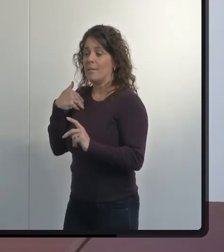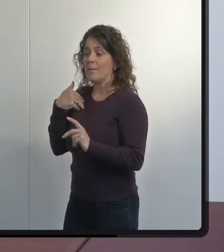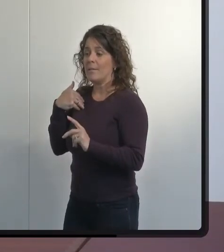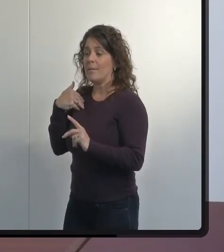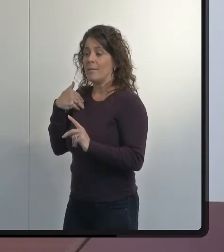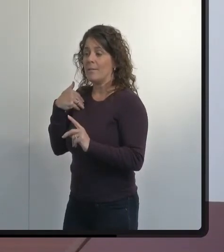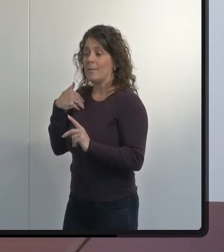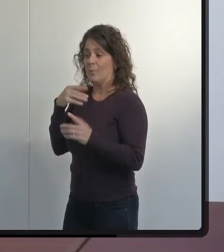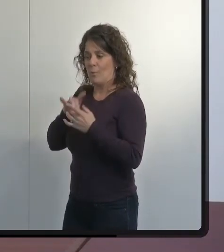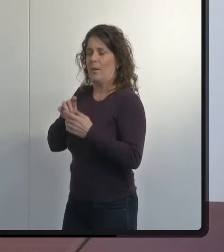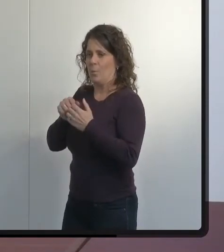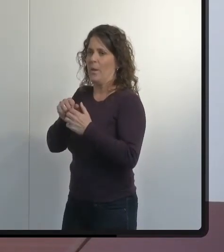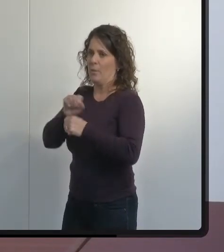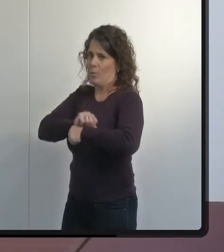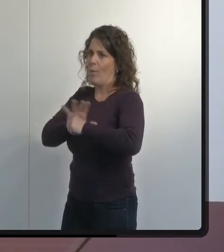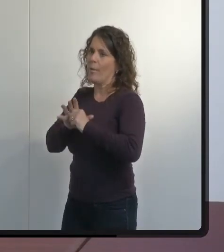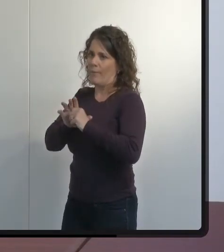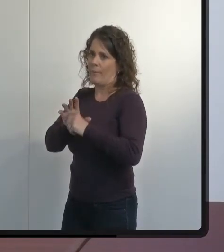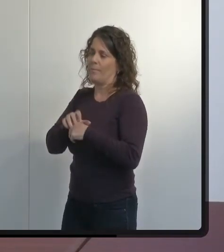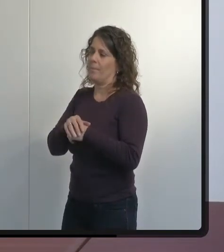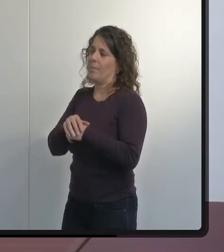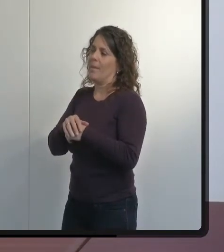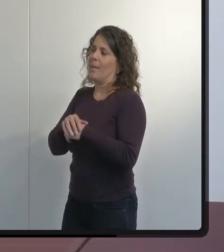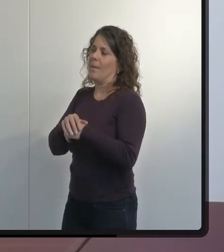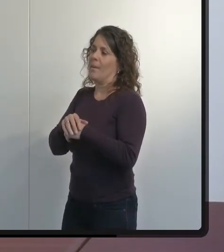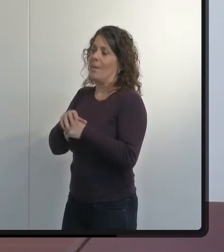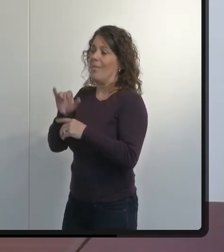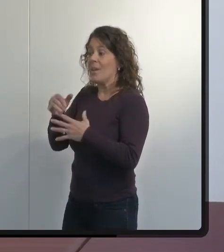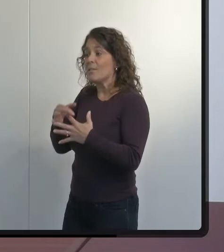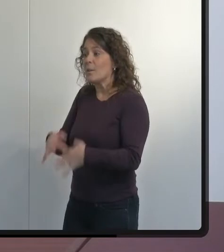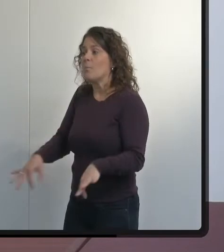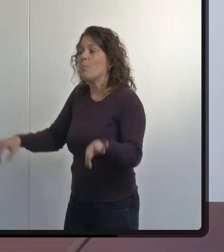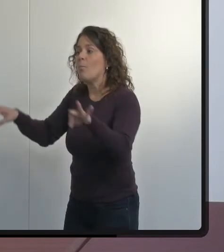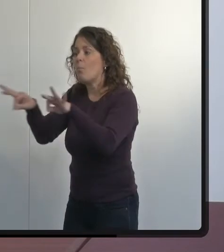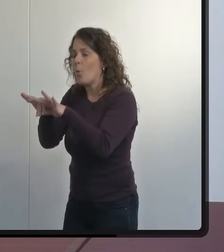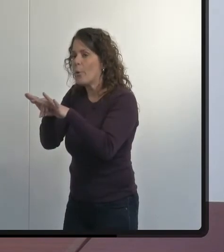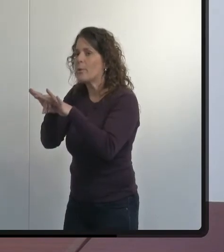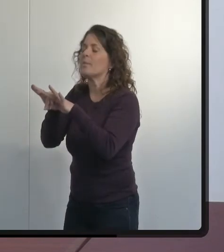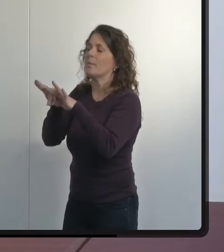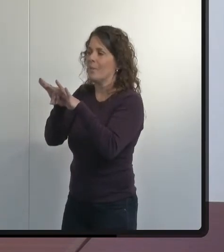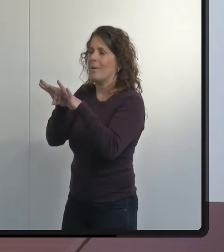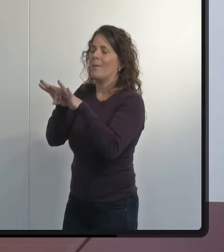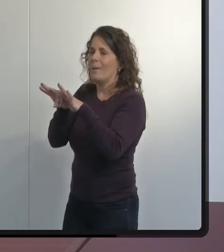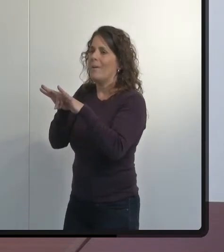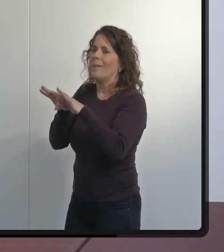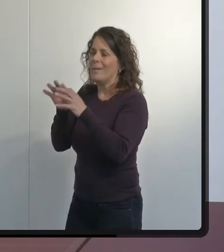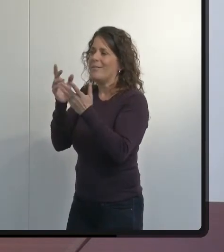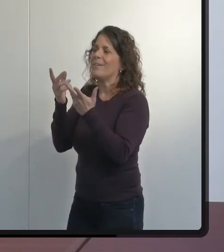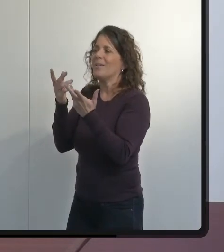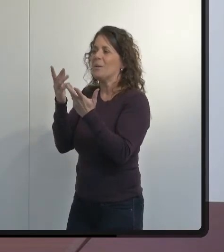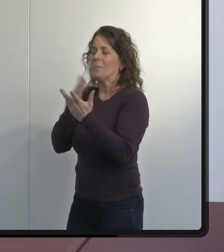with COVID-19 are important to express in a positive, constructive venue.